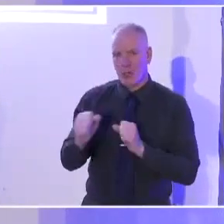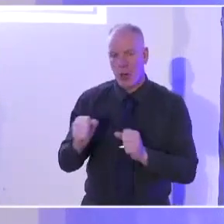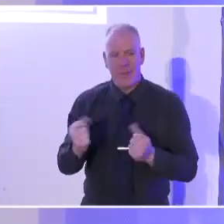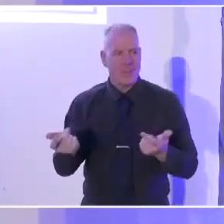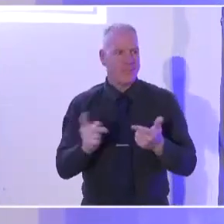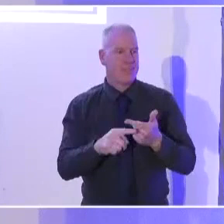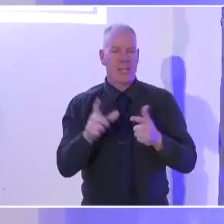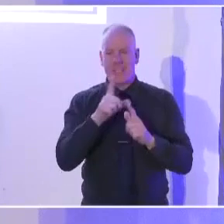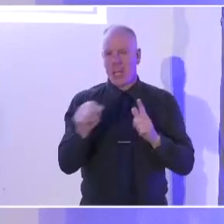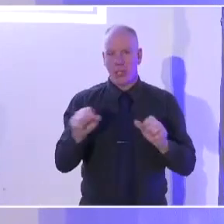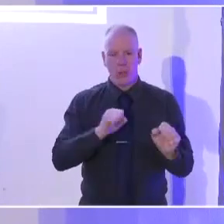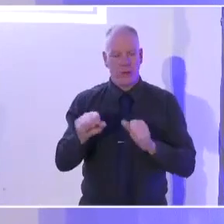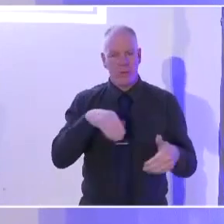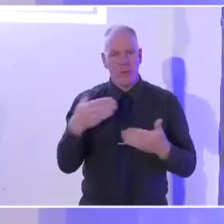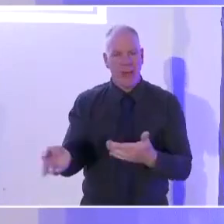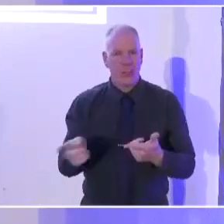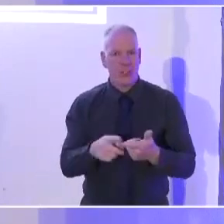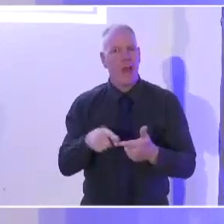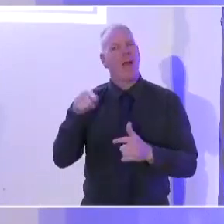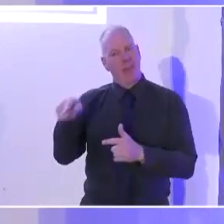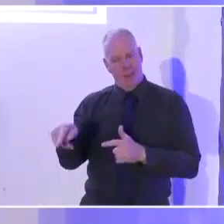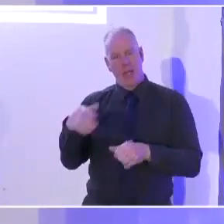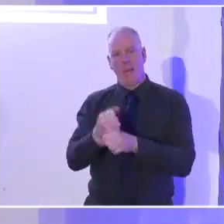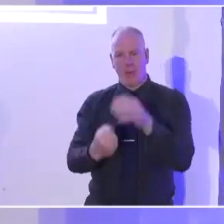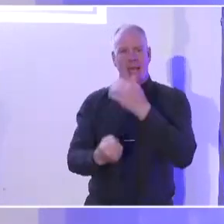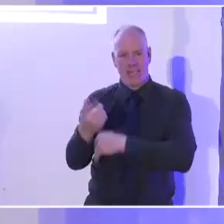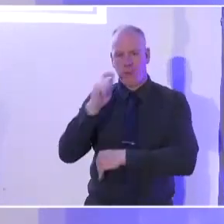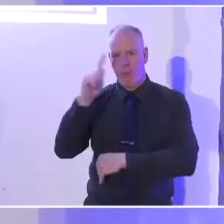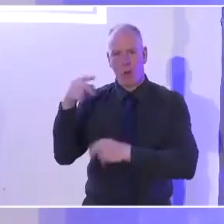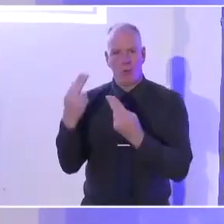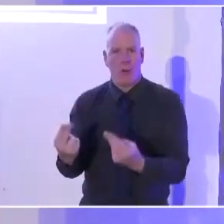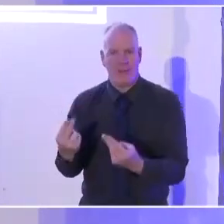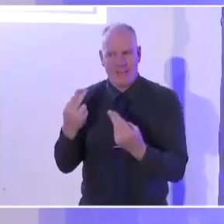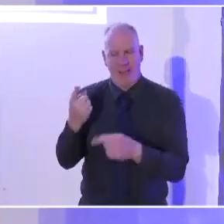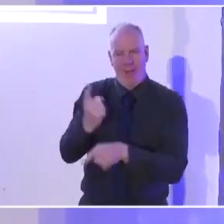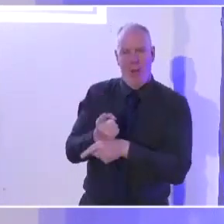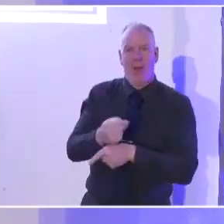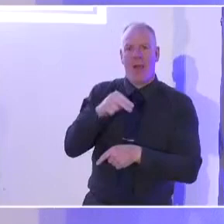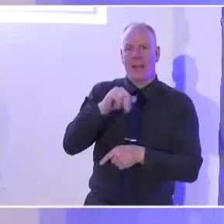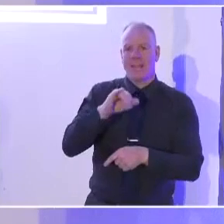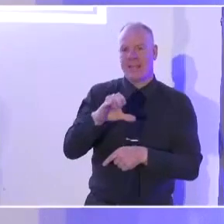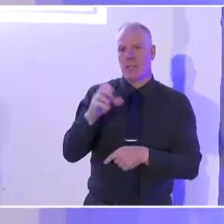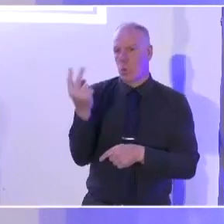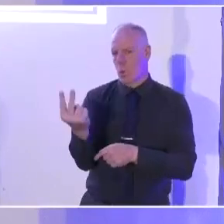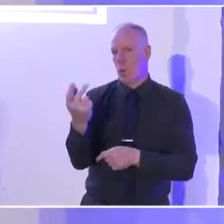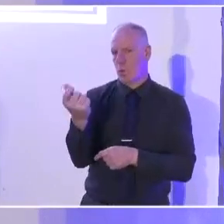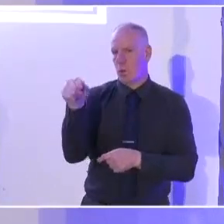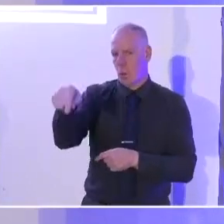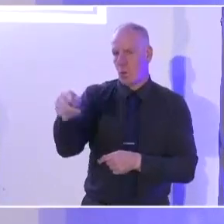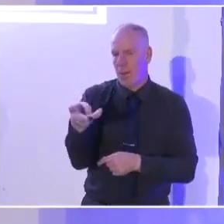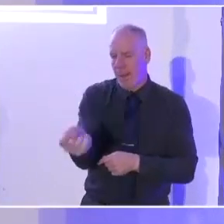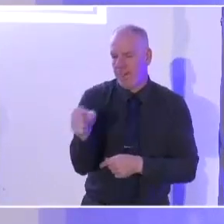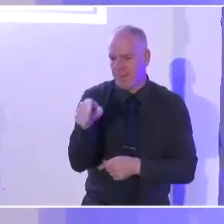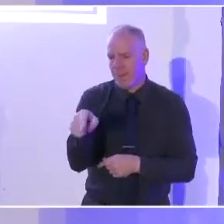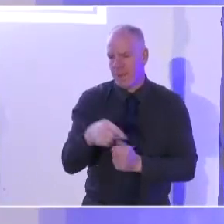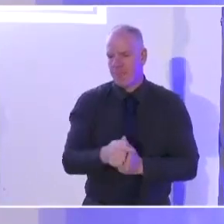service providers. Again, that contains incident reporting requirements. And we're actually going to have NIS 2 coming down the tracks as well.